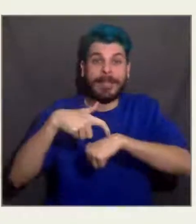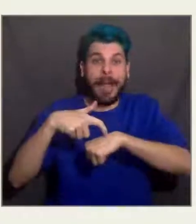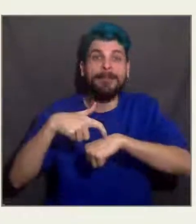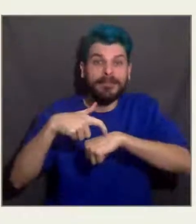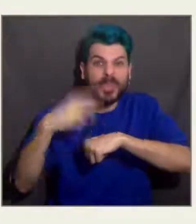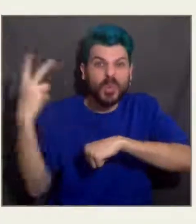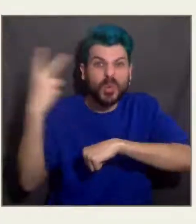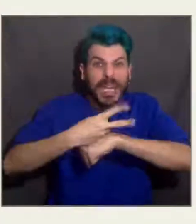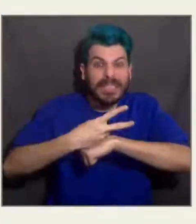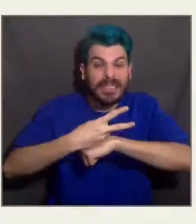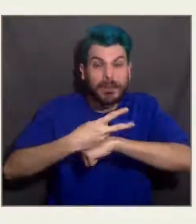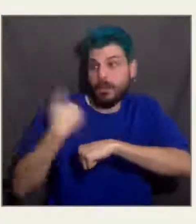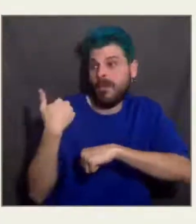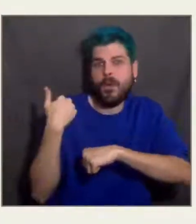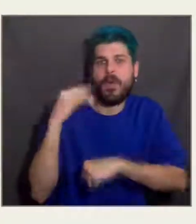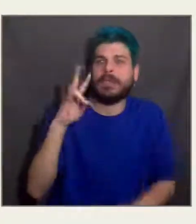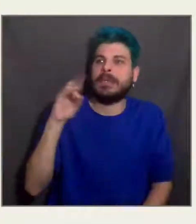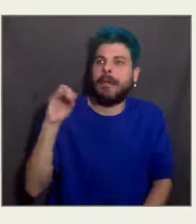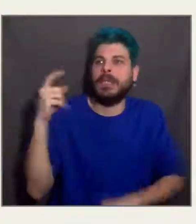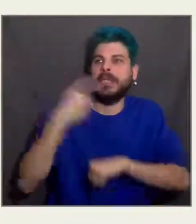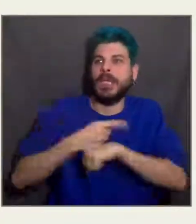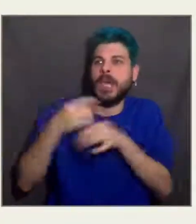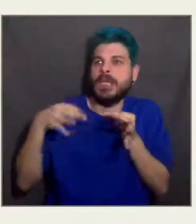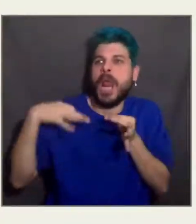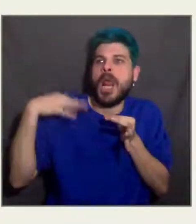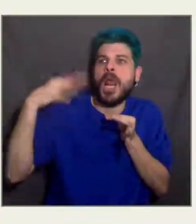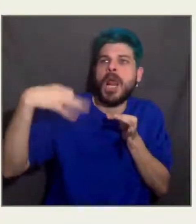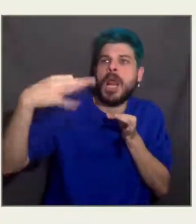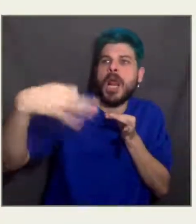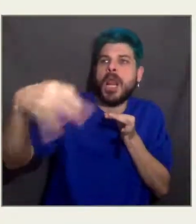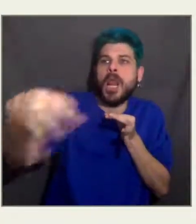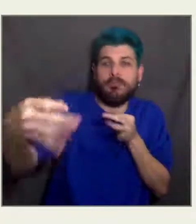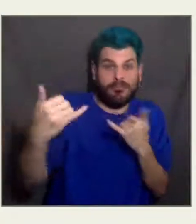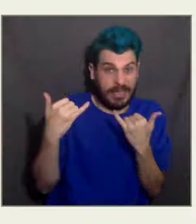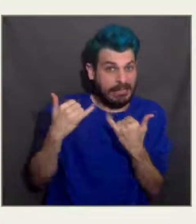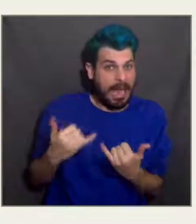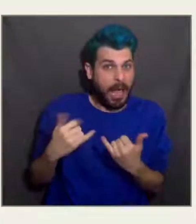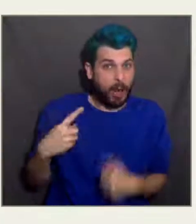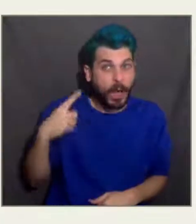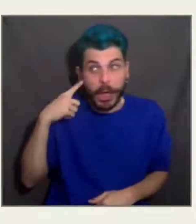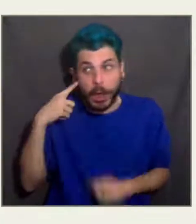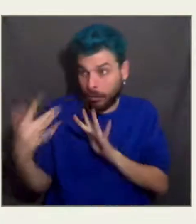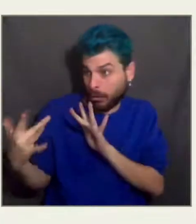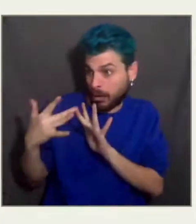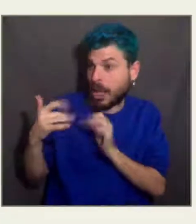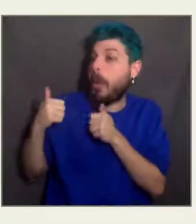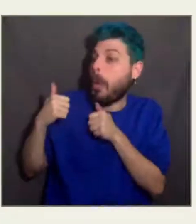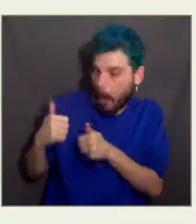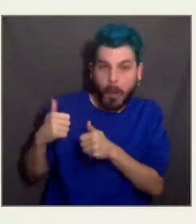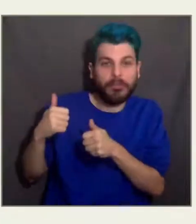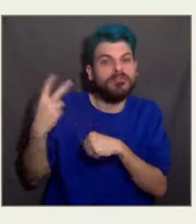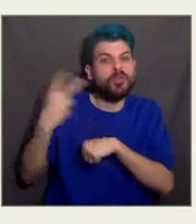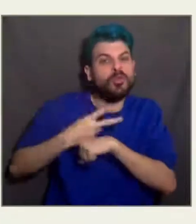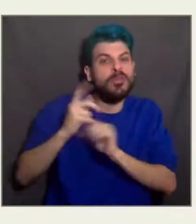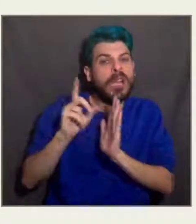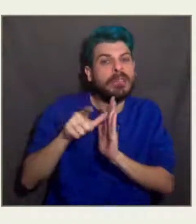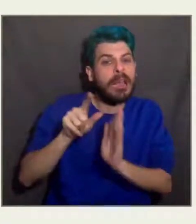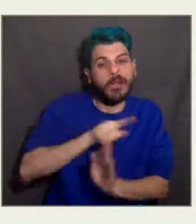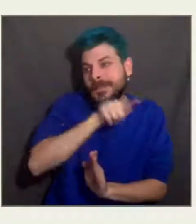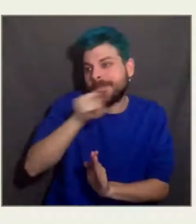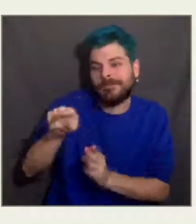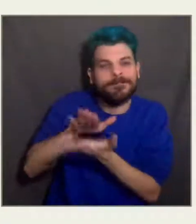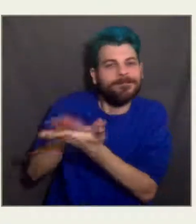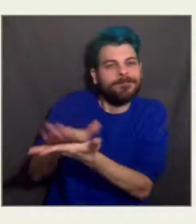the more than 70 days a year ago. Our crews are almost ready to flip the switch from only responding to reports and